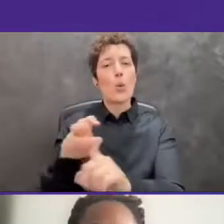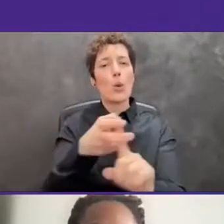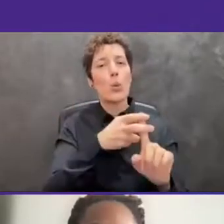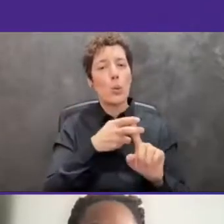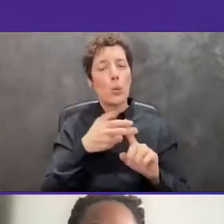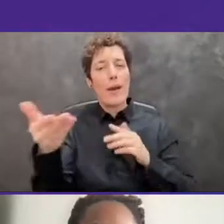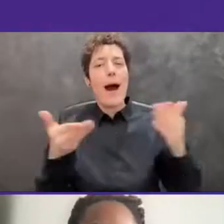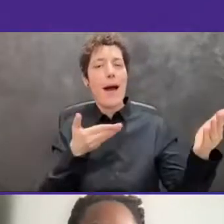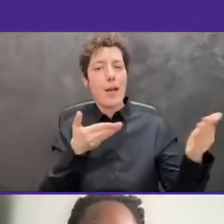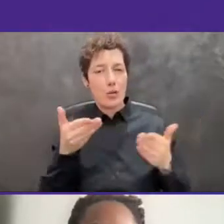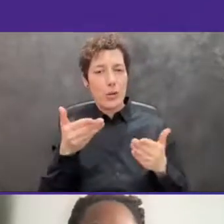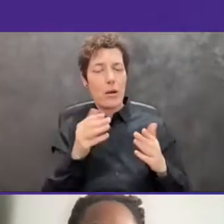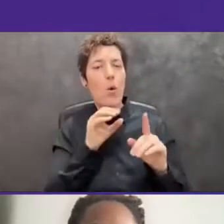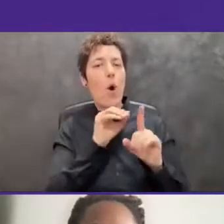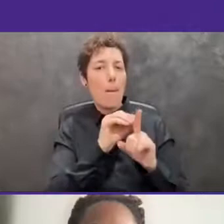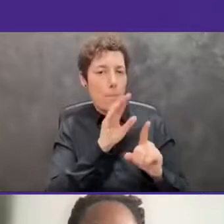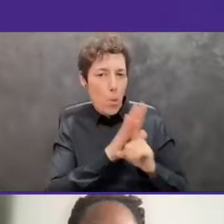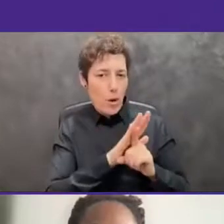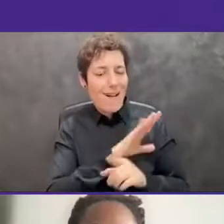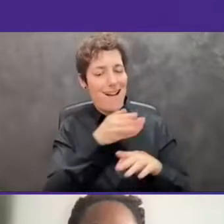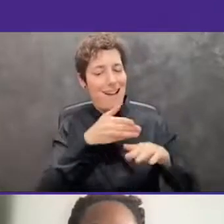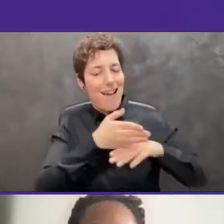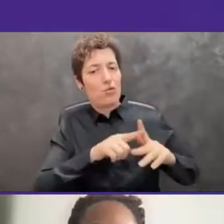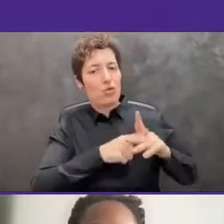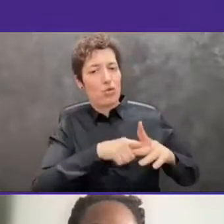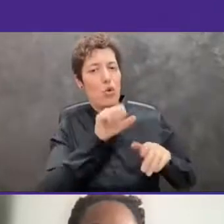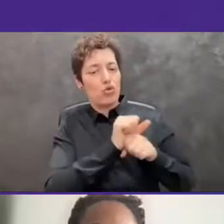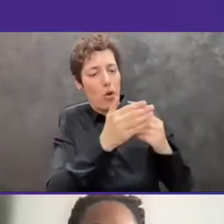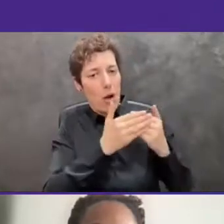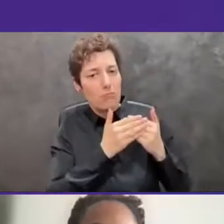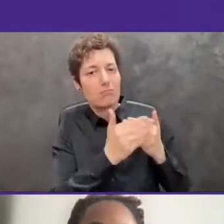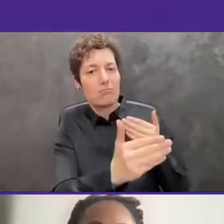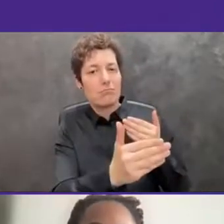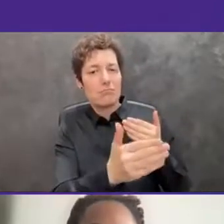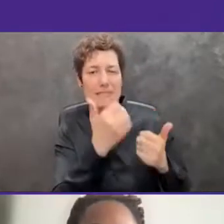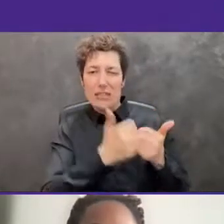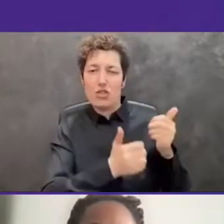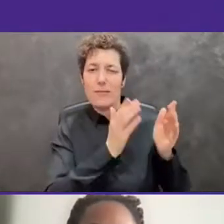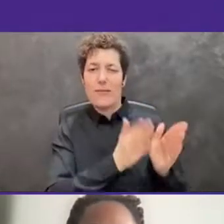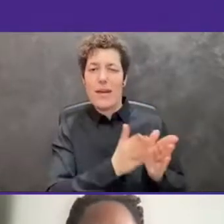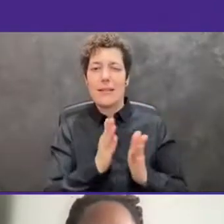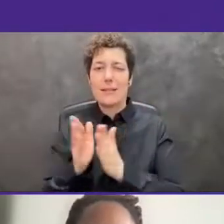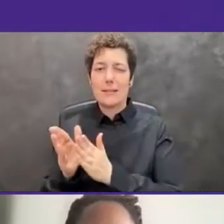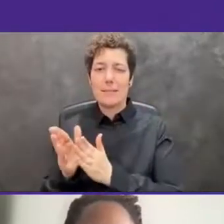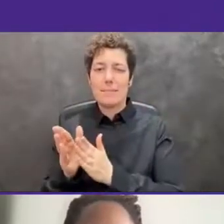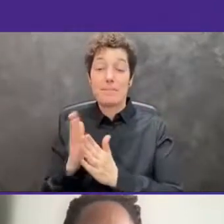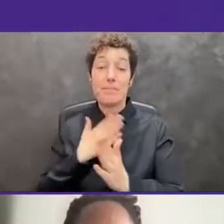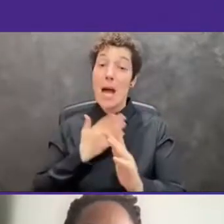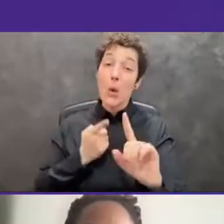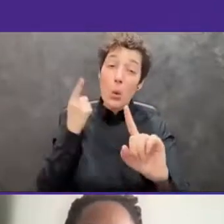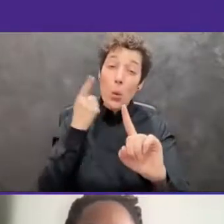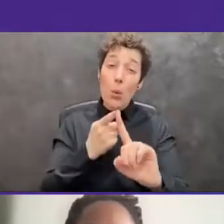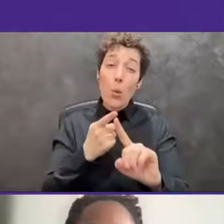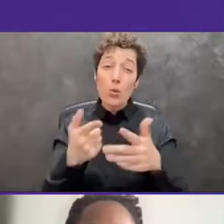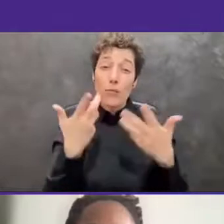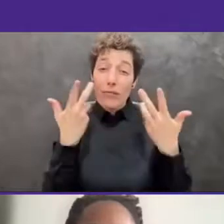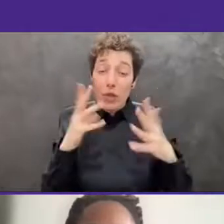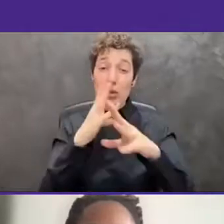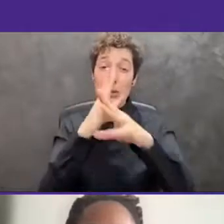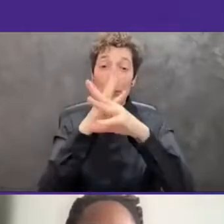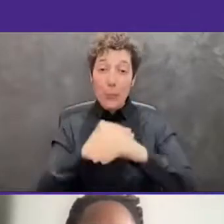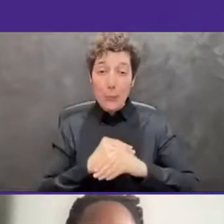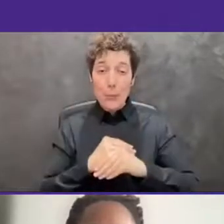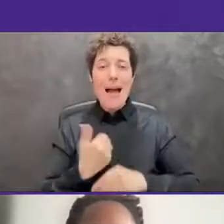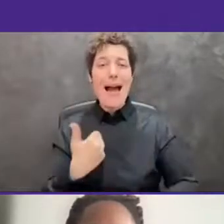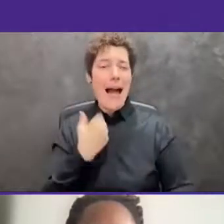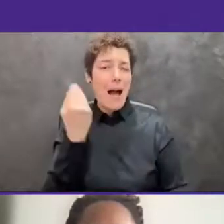onboarding, and after you start your job. So folks today can lead the session with some concrete roadmaps to implement